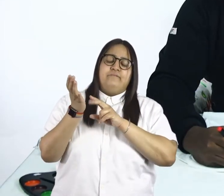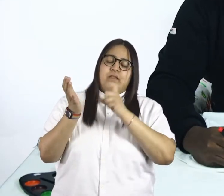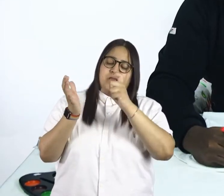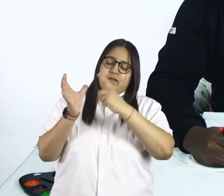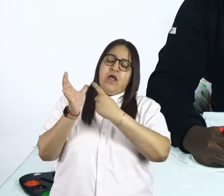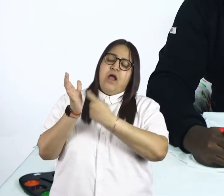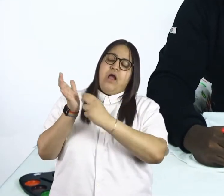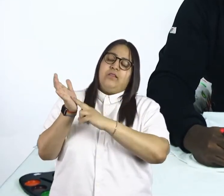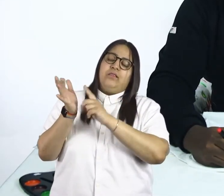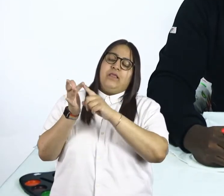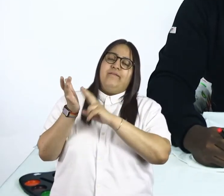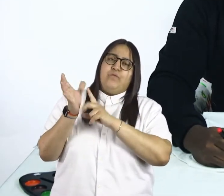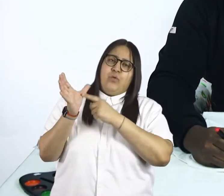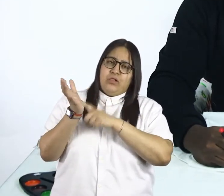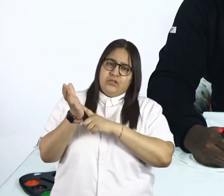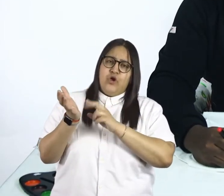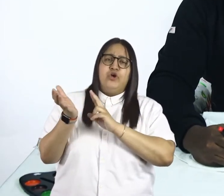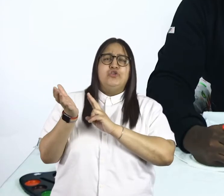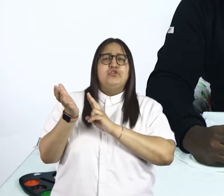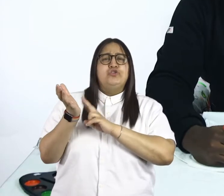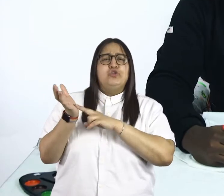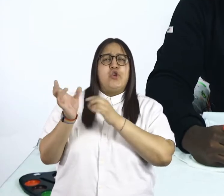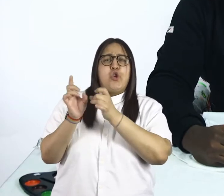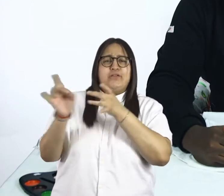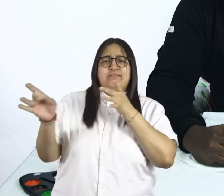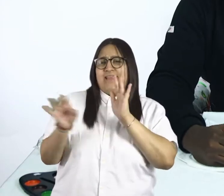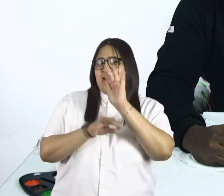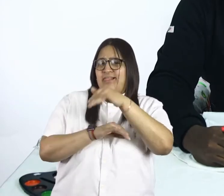Hill Carnival or your local carnival for that matter.